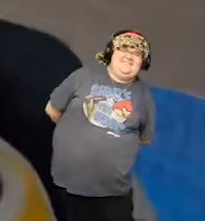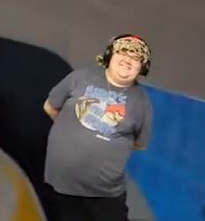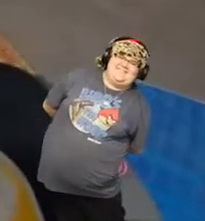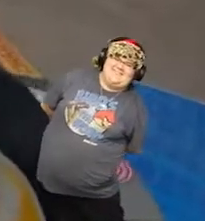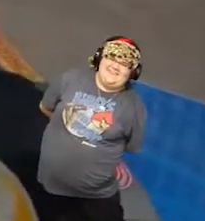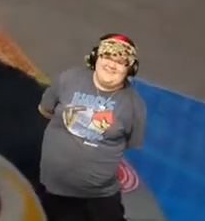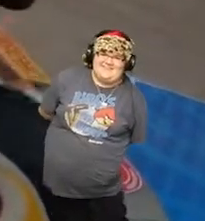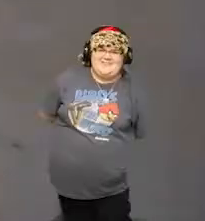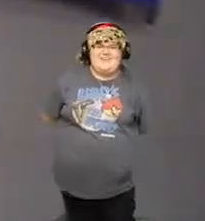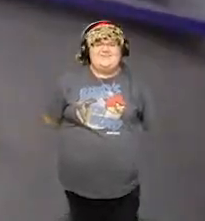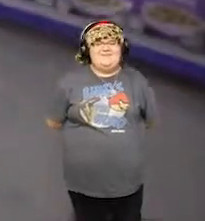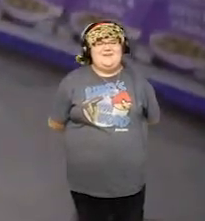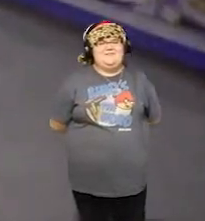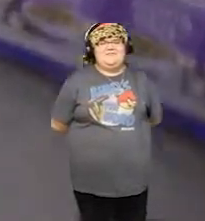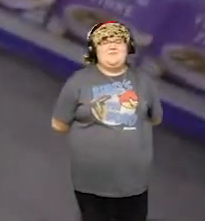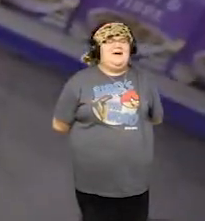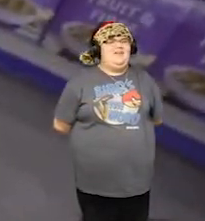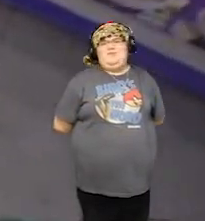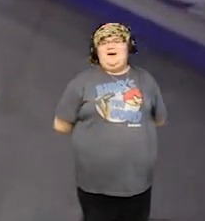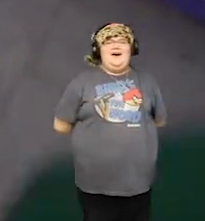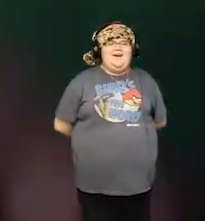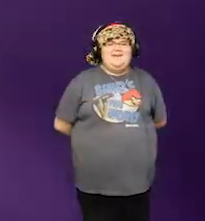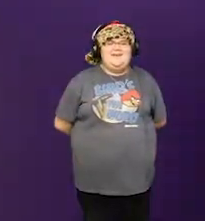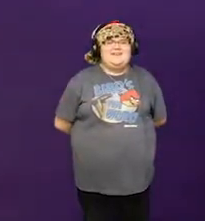these crashed into the cereal.